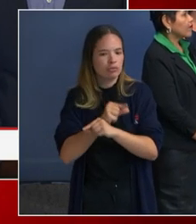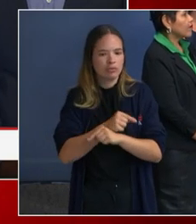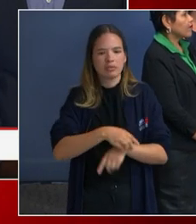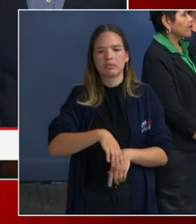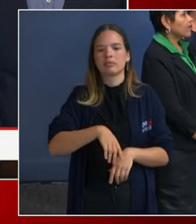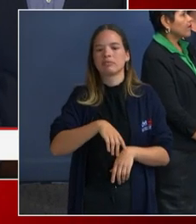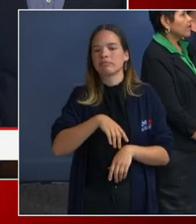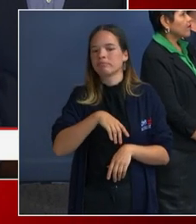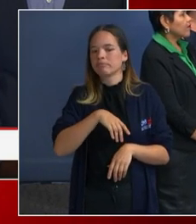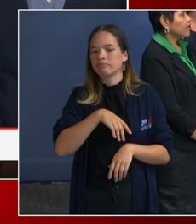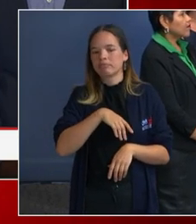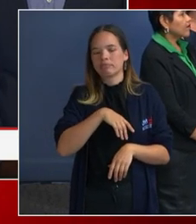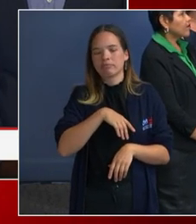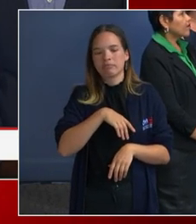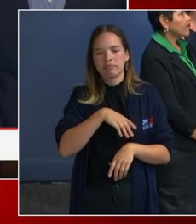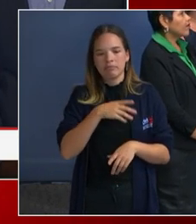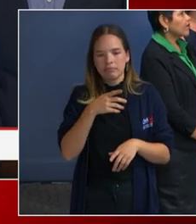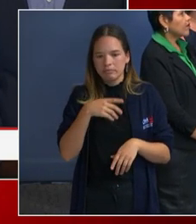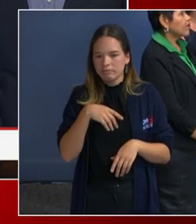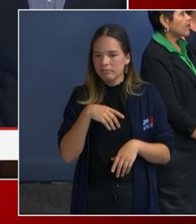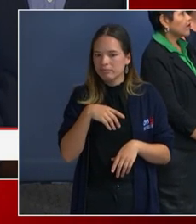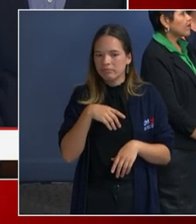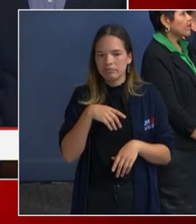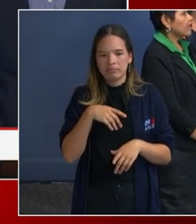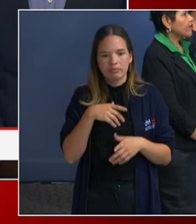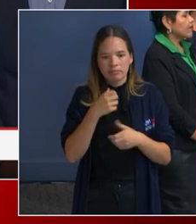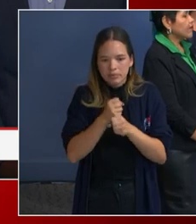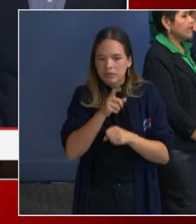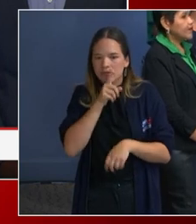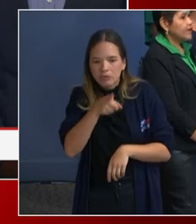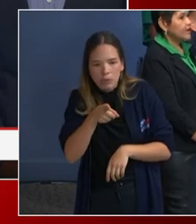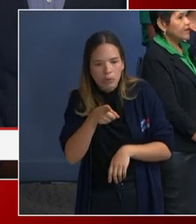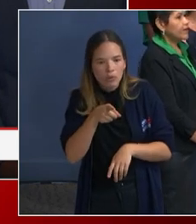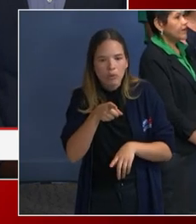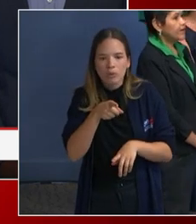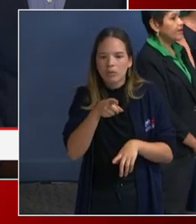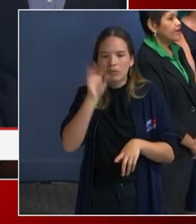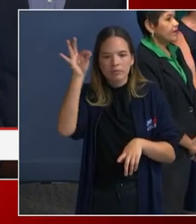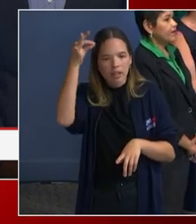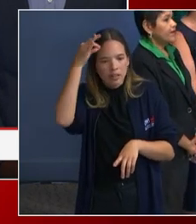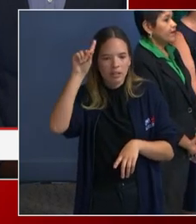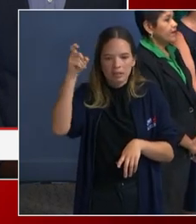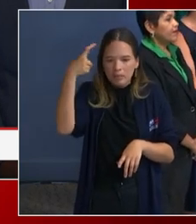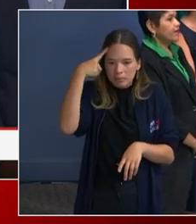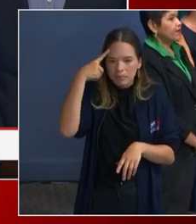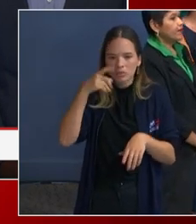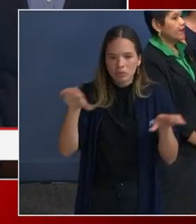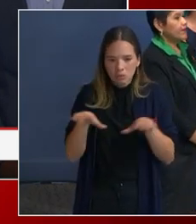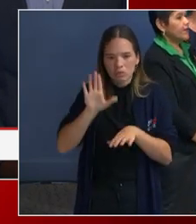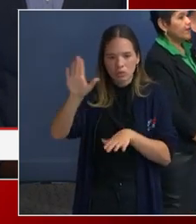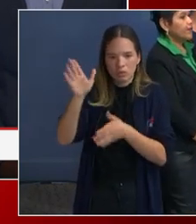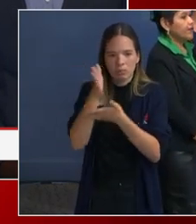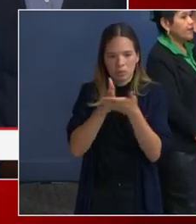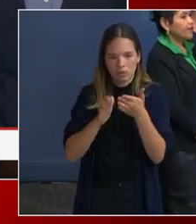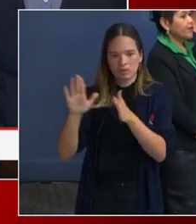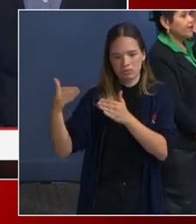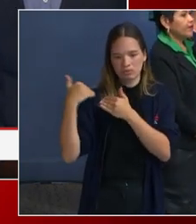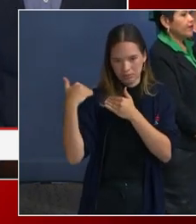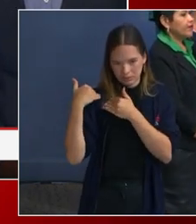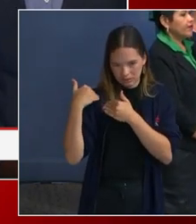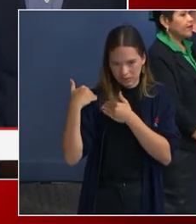made perfect sense, and they wanted to make sure that the federal government was doing its part in a federal